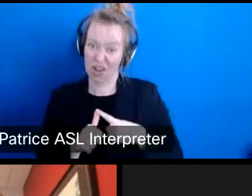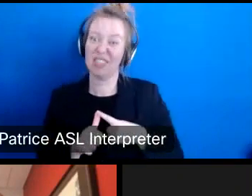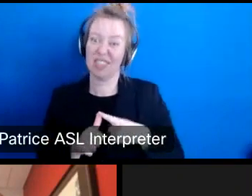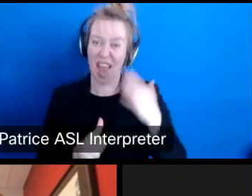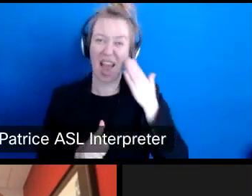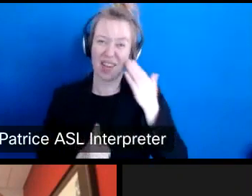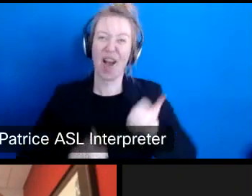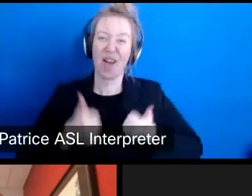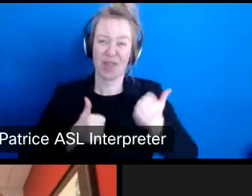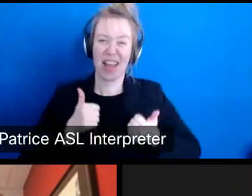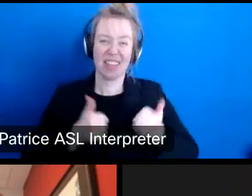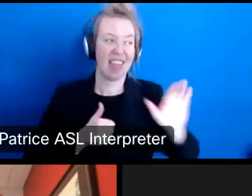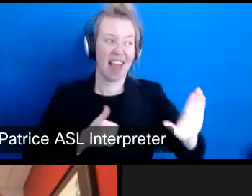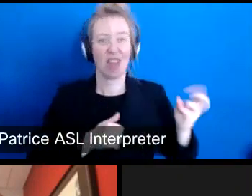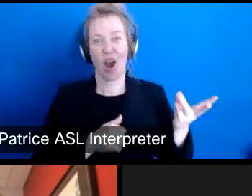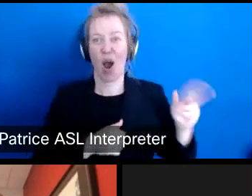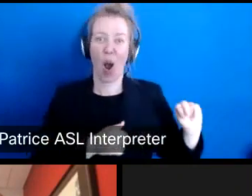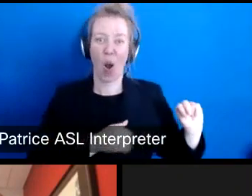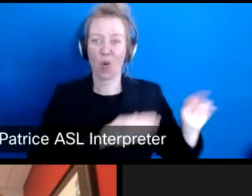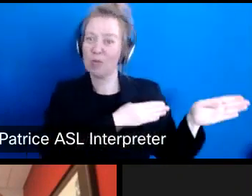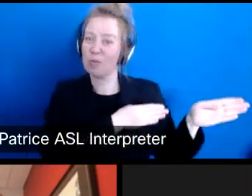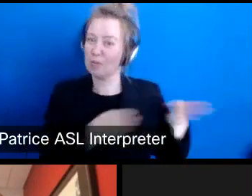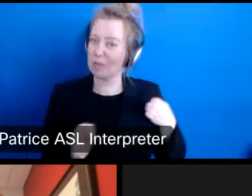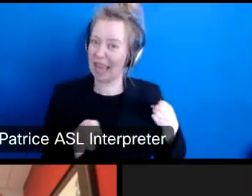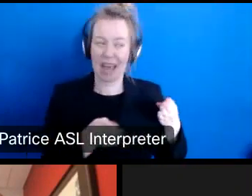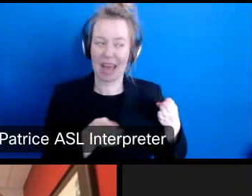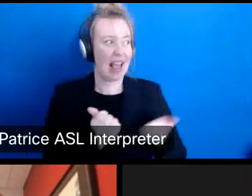got their own plan and they've got everything kind of set up to